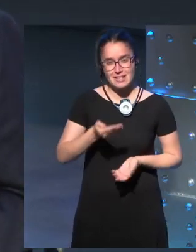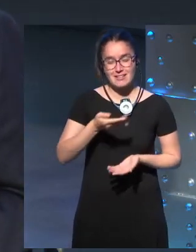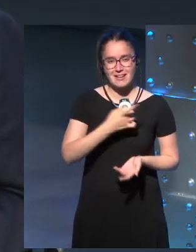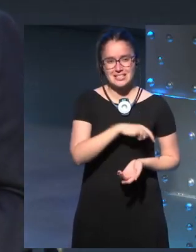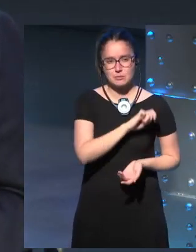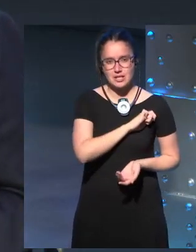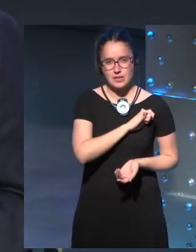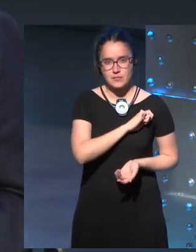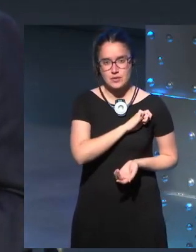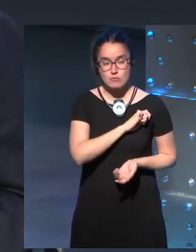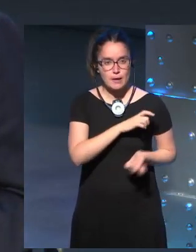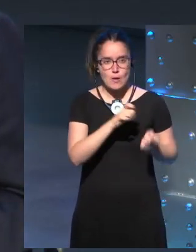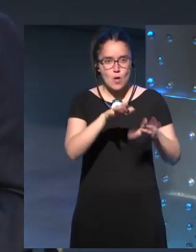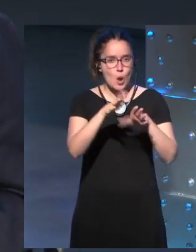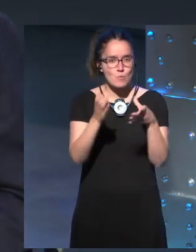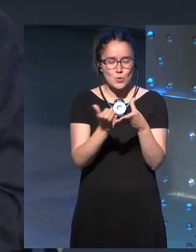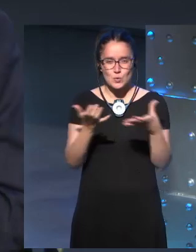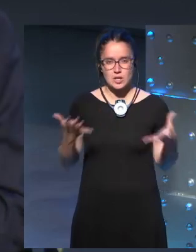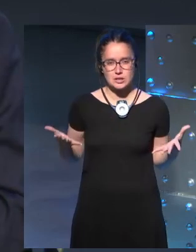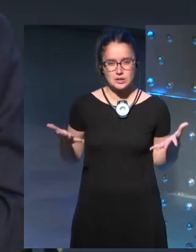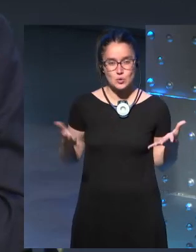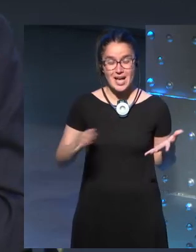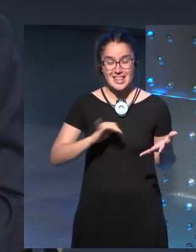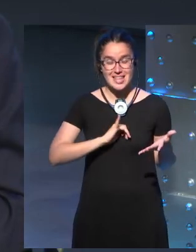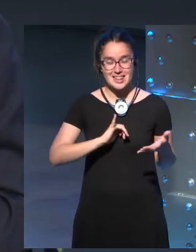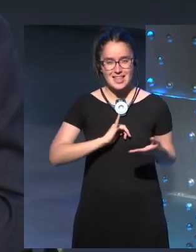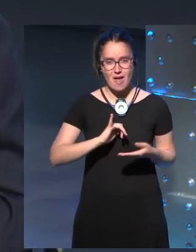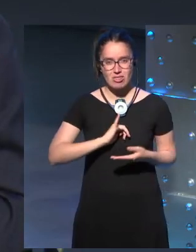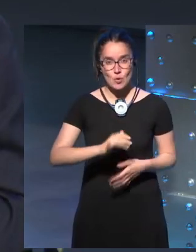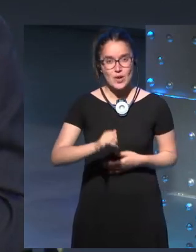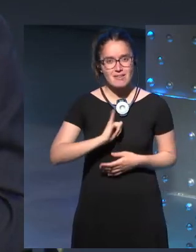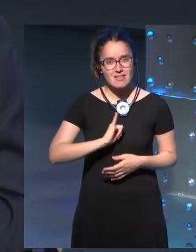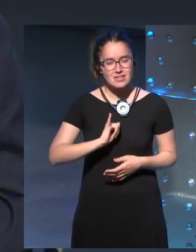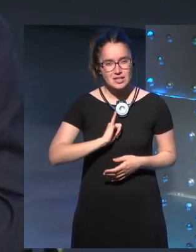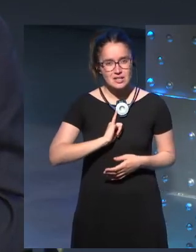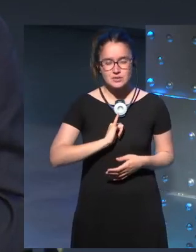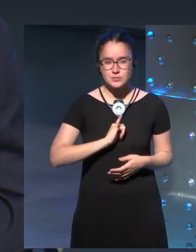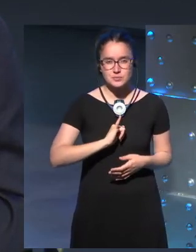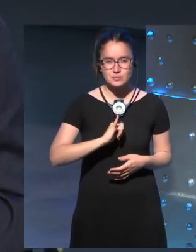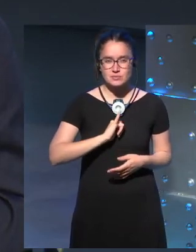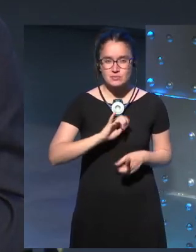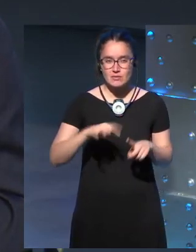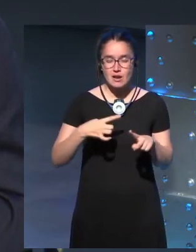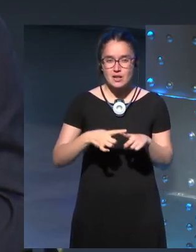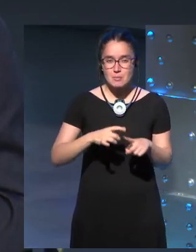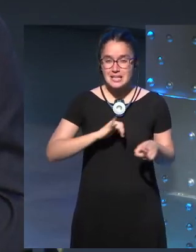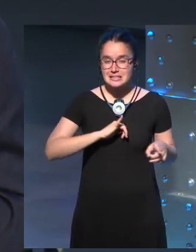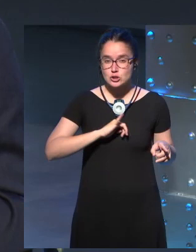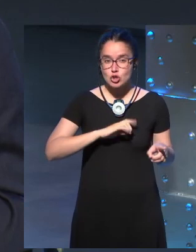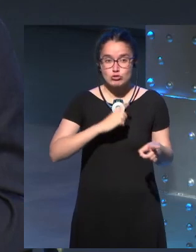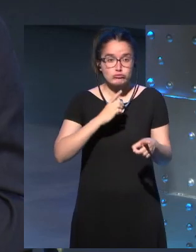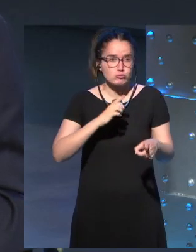very important. Spain has offered to the world an identity and